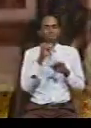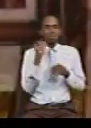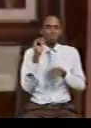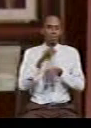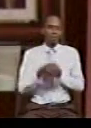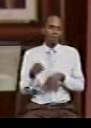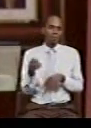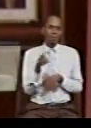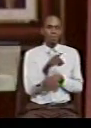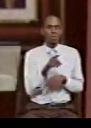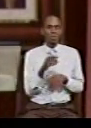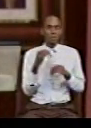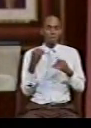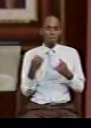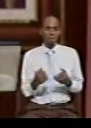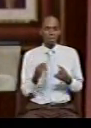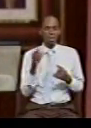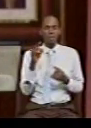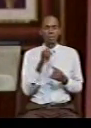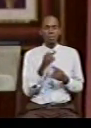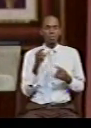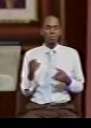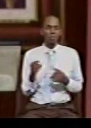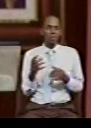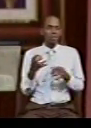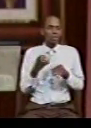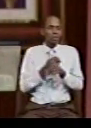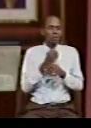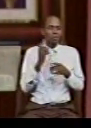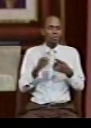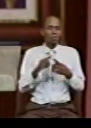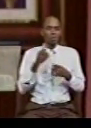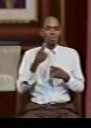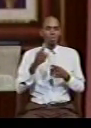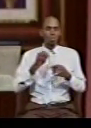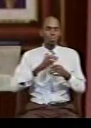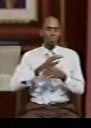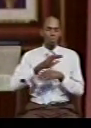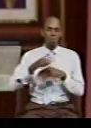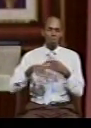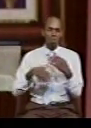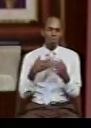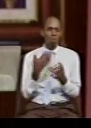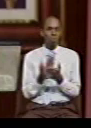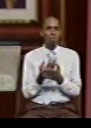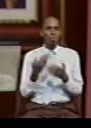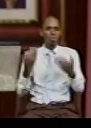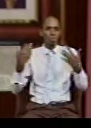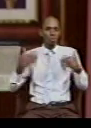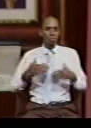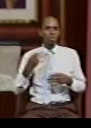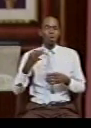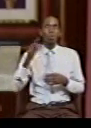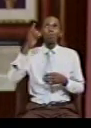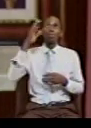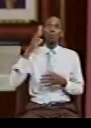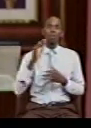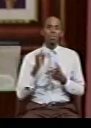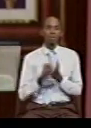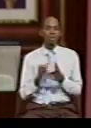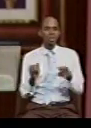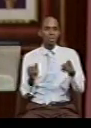Wherefore, take unto you the whole armor of God, that ye may be able to withstand